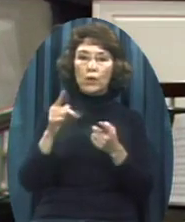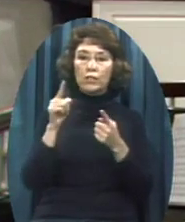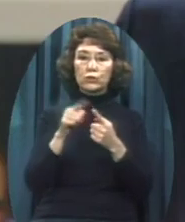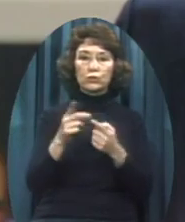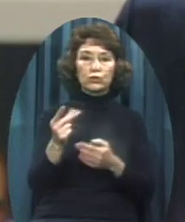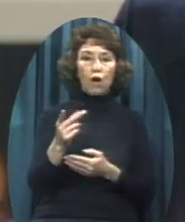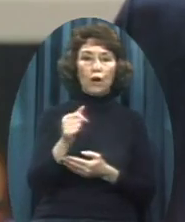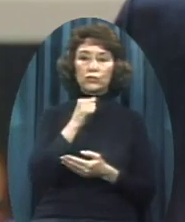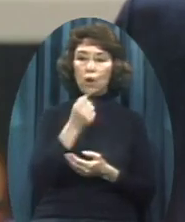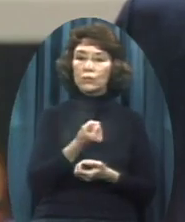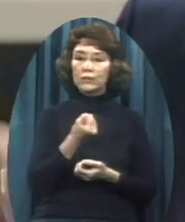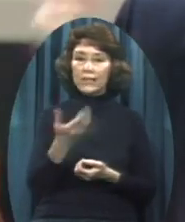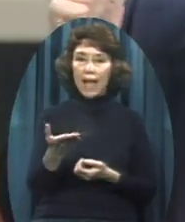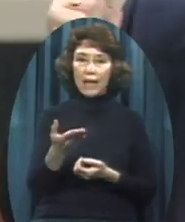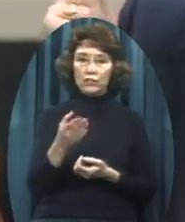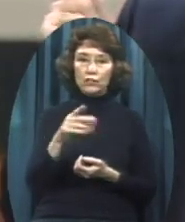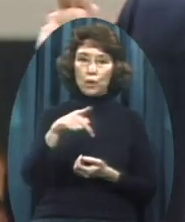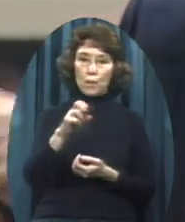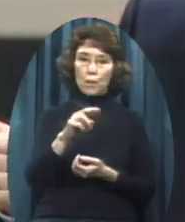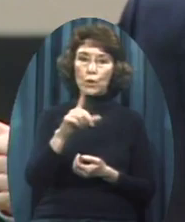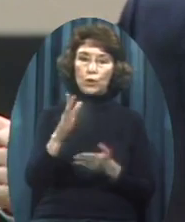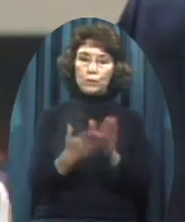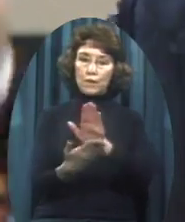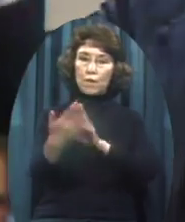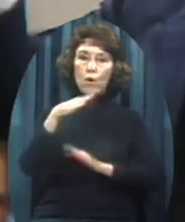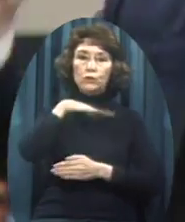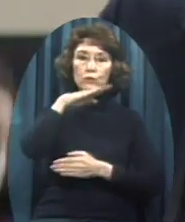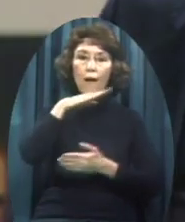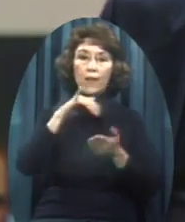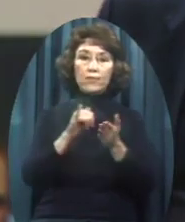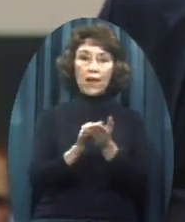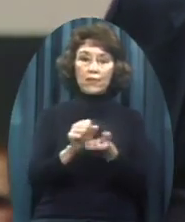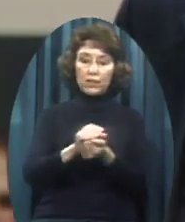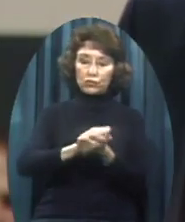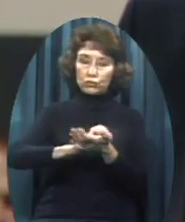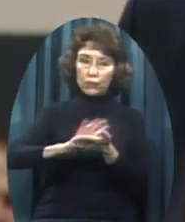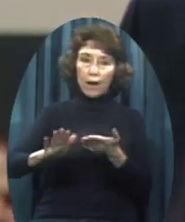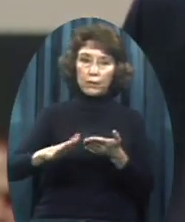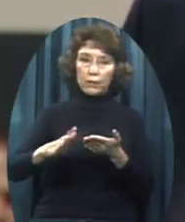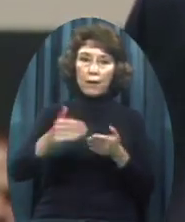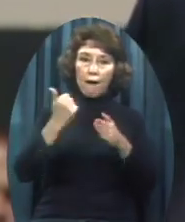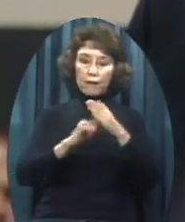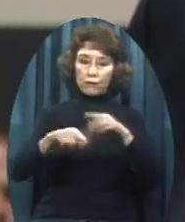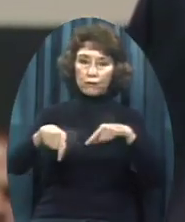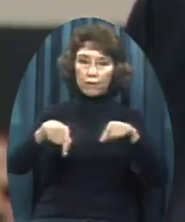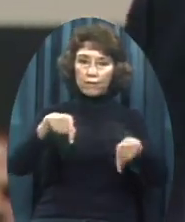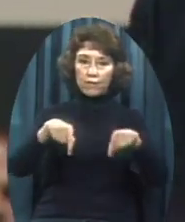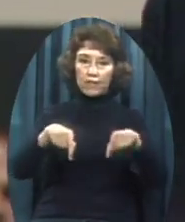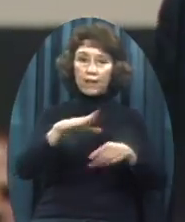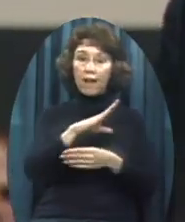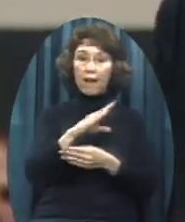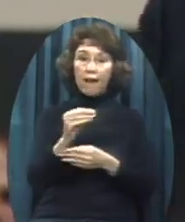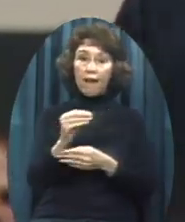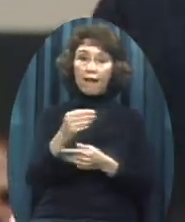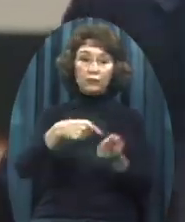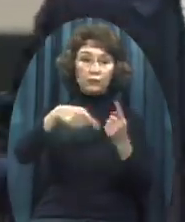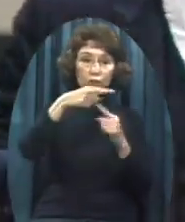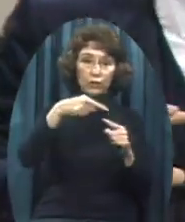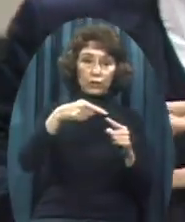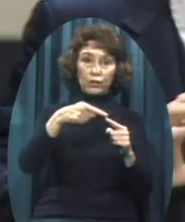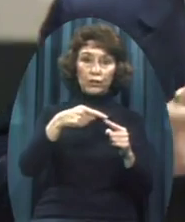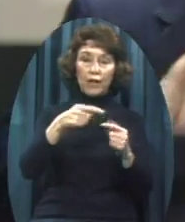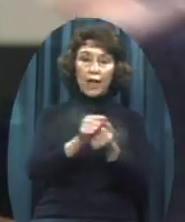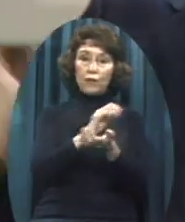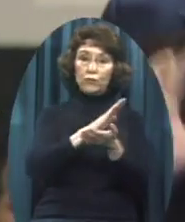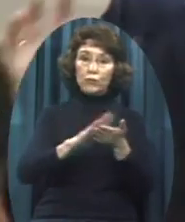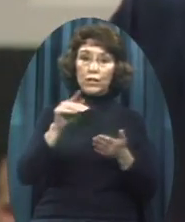swine, lest they trample them under their feet and turn again and rend you. So don't